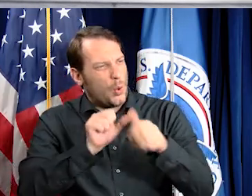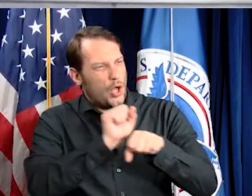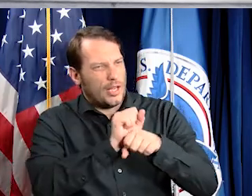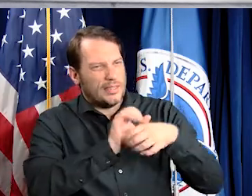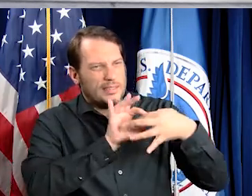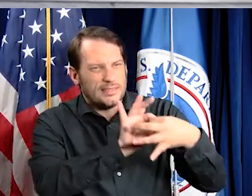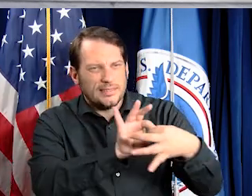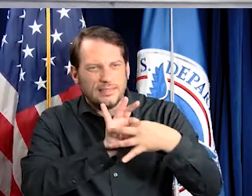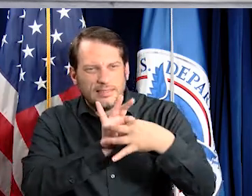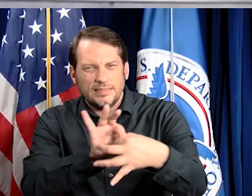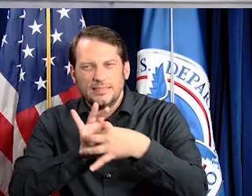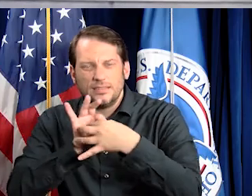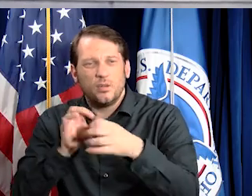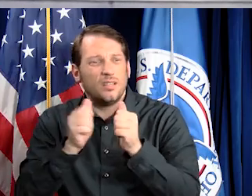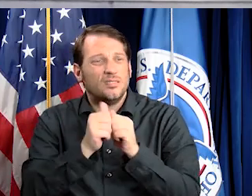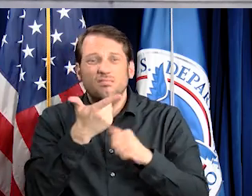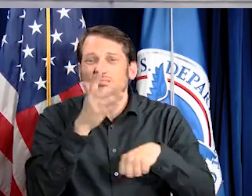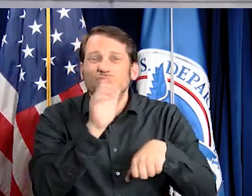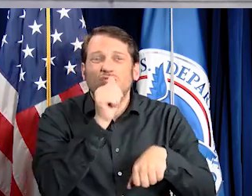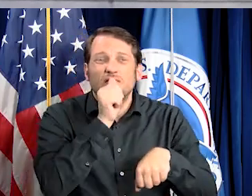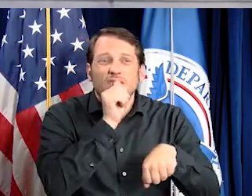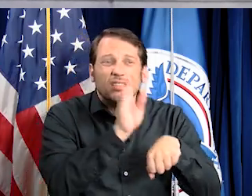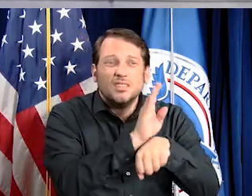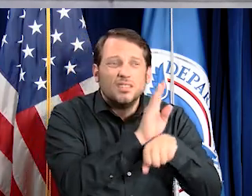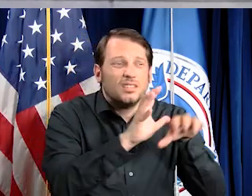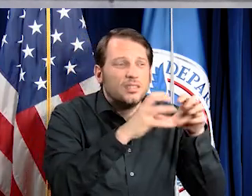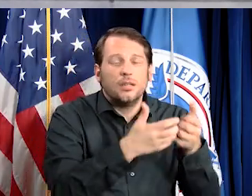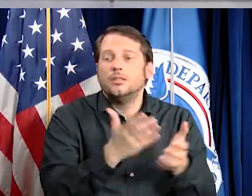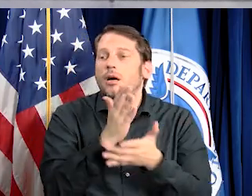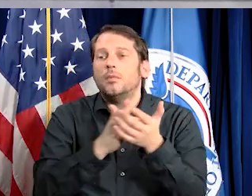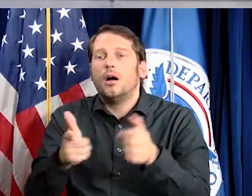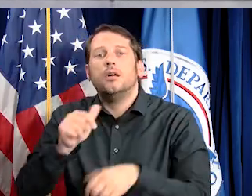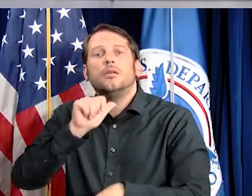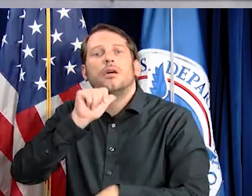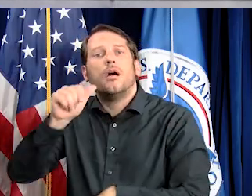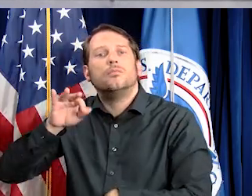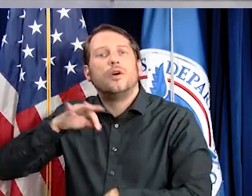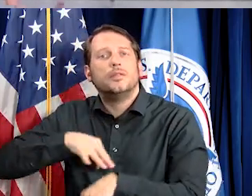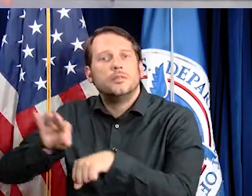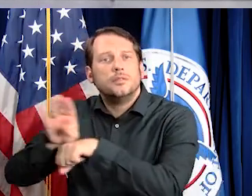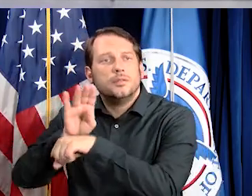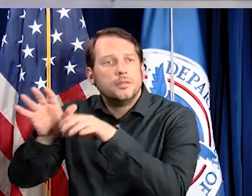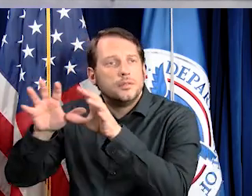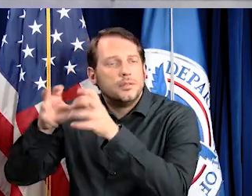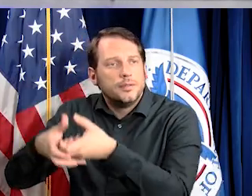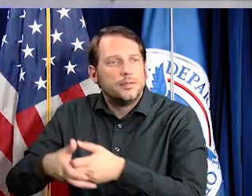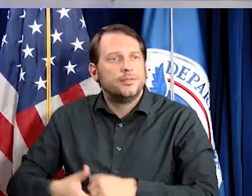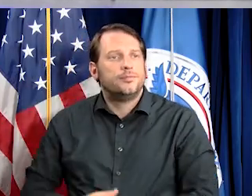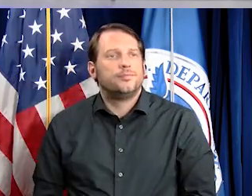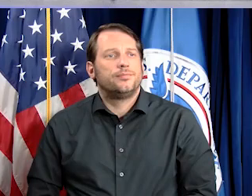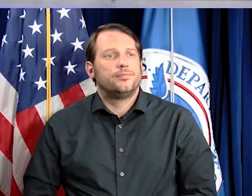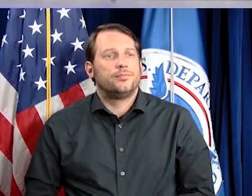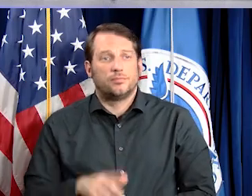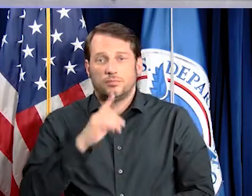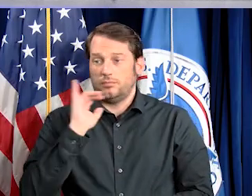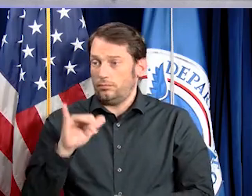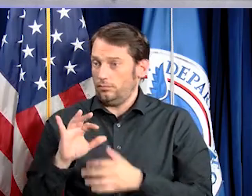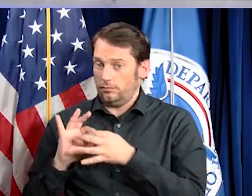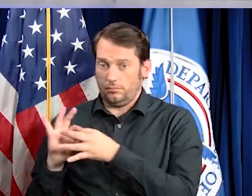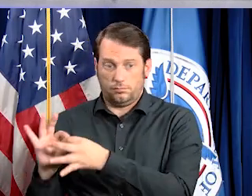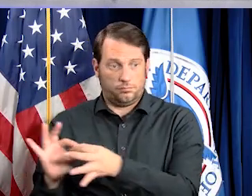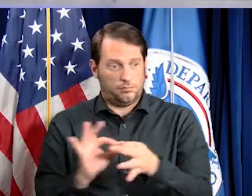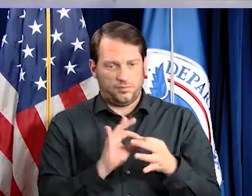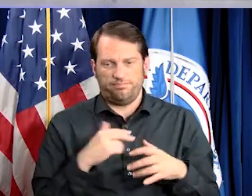as well as the nonprofits that have been always there at the table, to realize that coordination is so important.